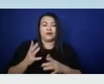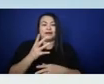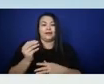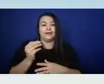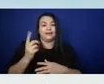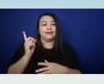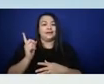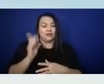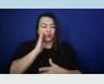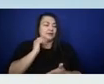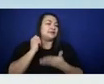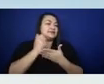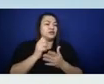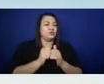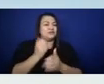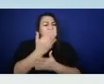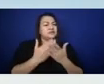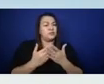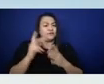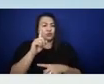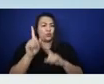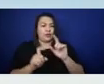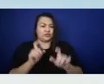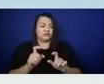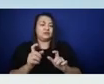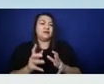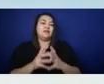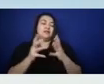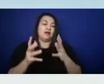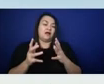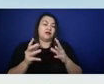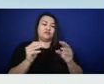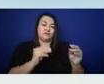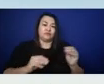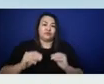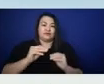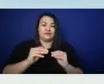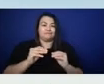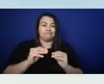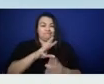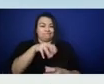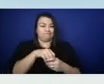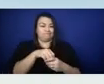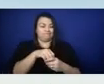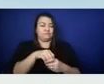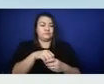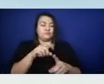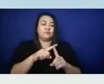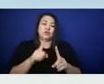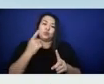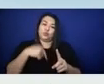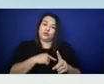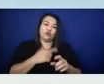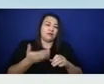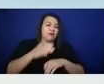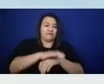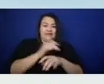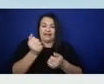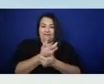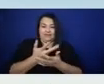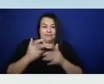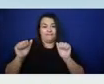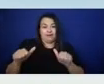and one of them is Jose Campos. He is on the line as well. as my deputy district director, and